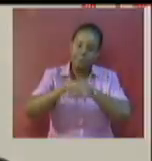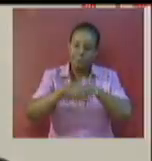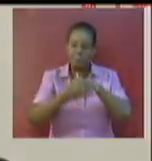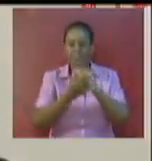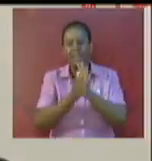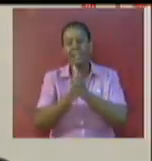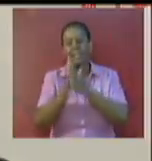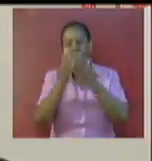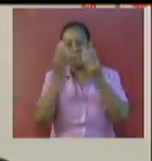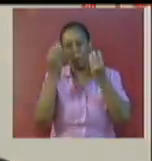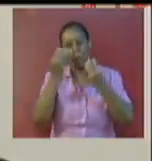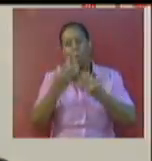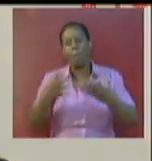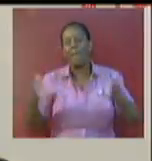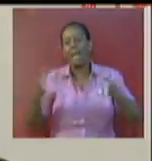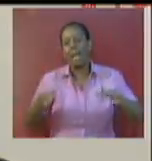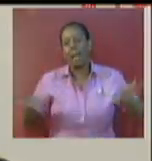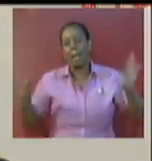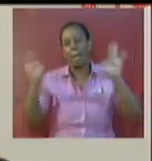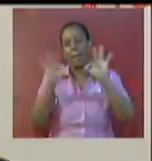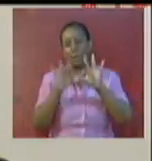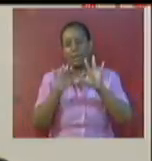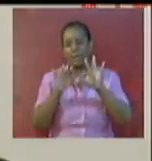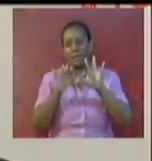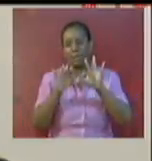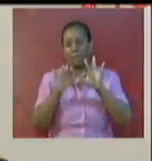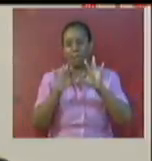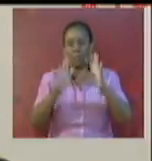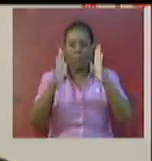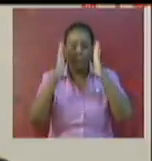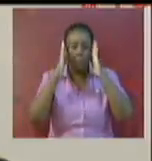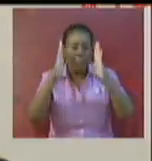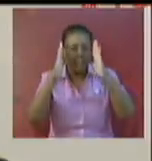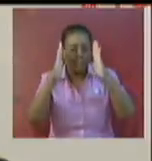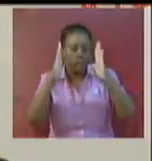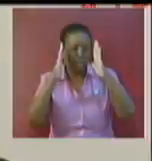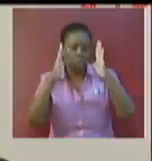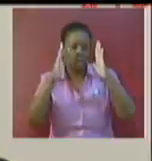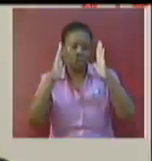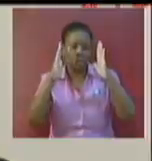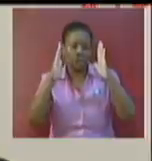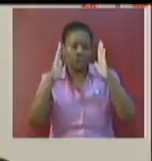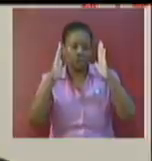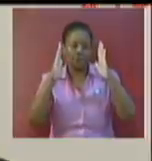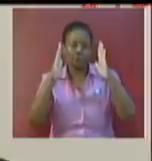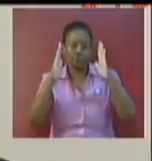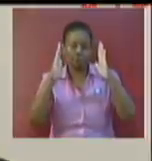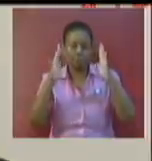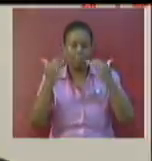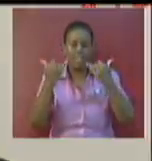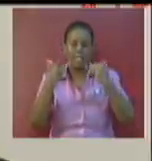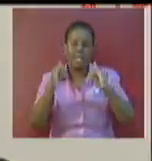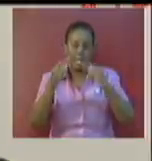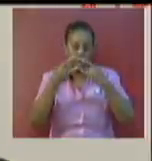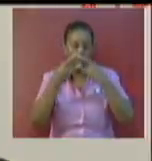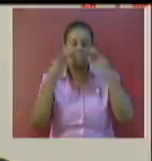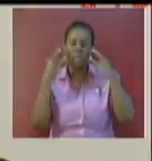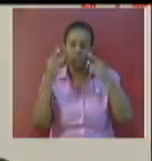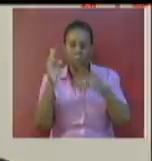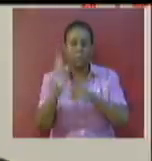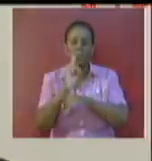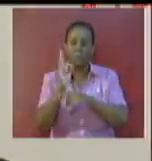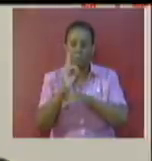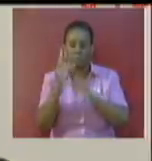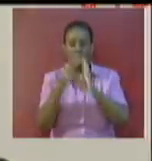remain vigilant. We must remain committed. Consistency is the key. We go now to a WHO